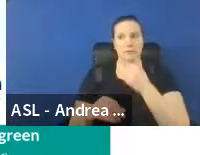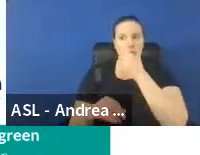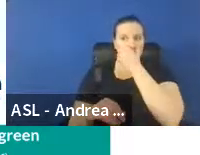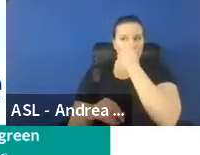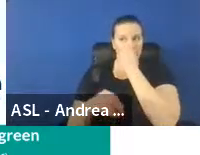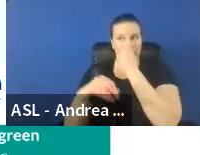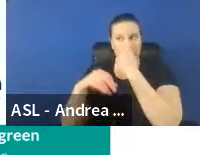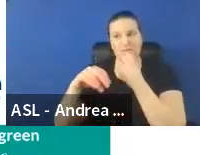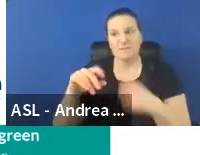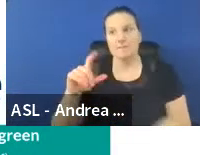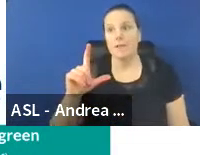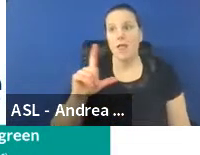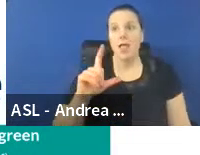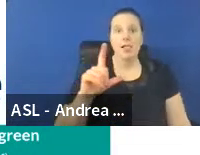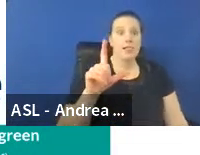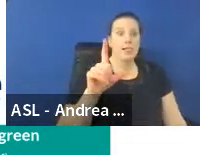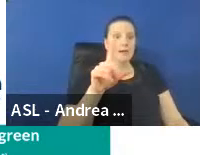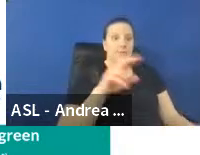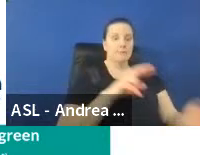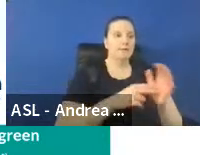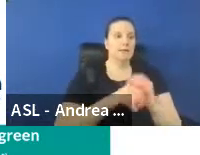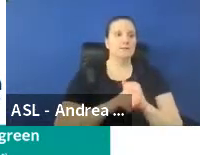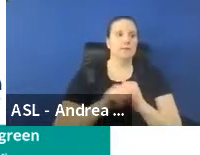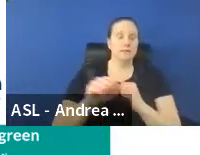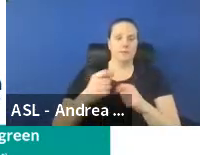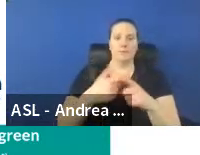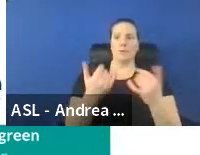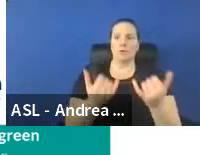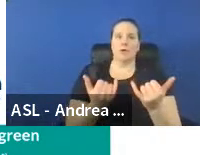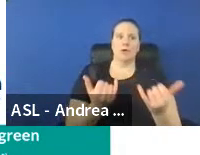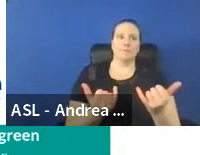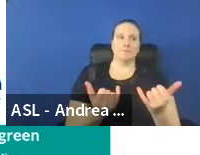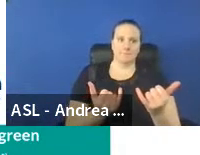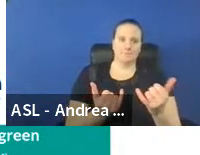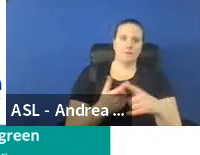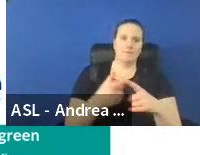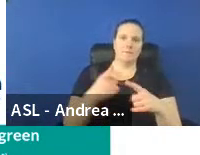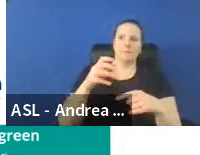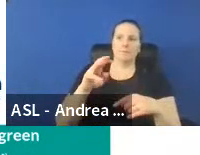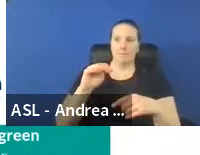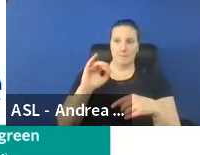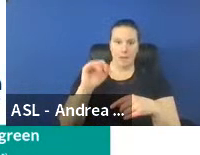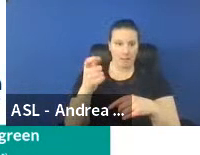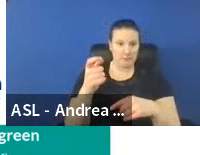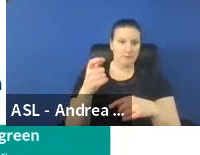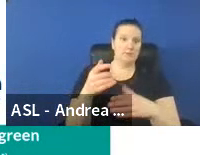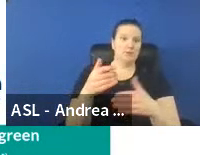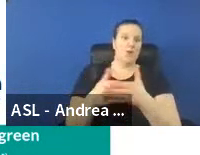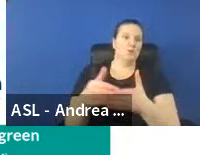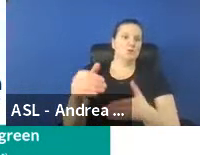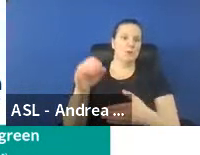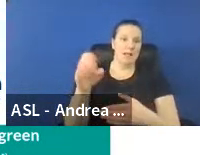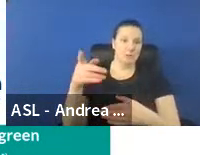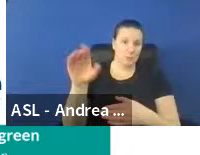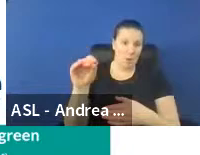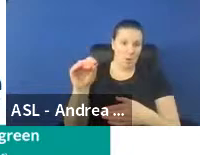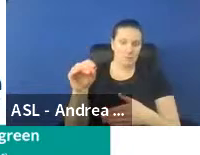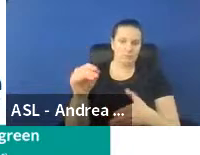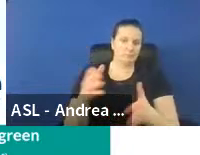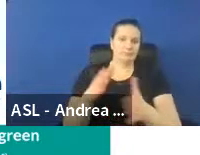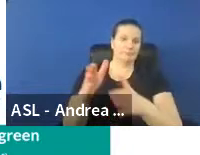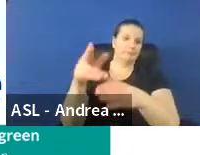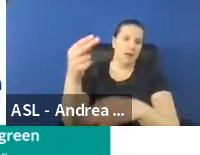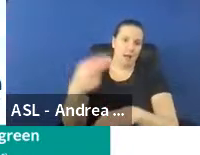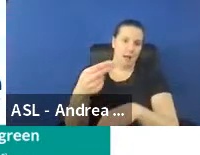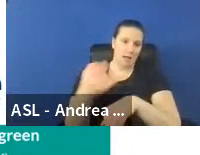Essentially, option L is an extension from the current terminus of the Max Yellow Line near Expo. It makes its way to Hayden